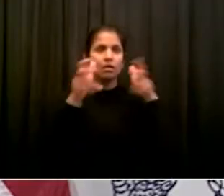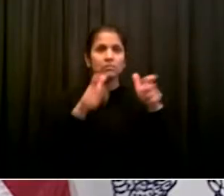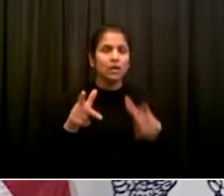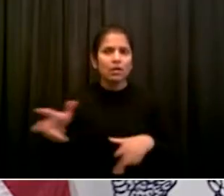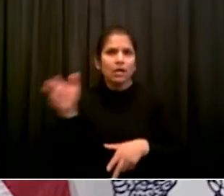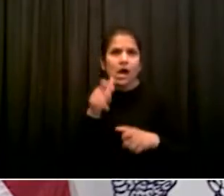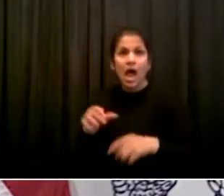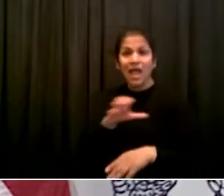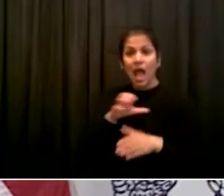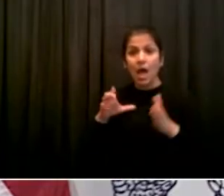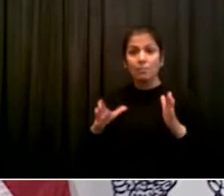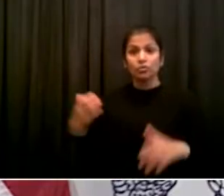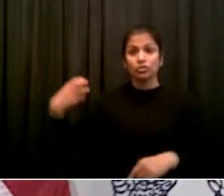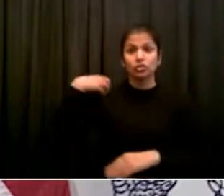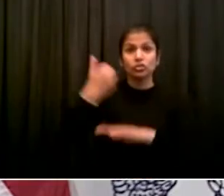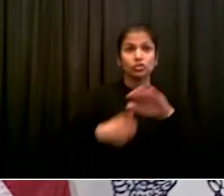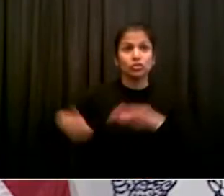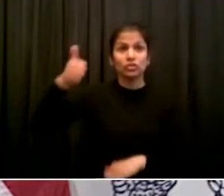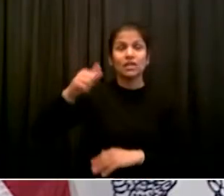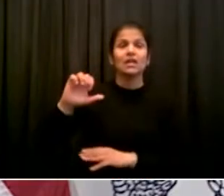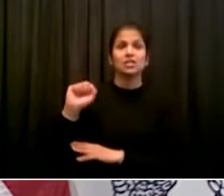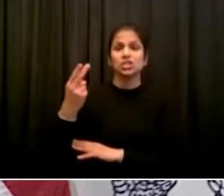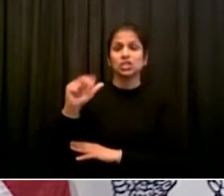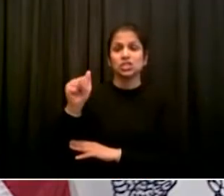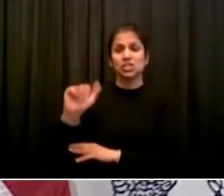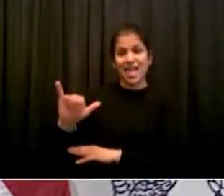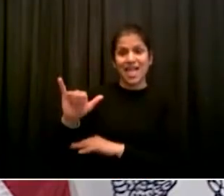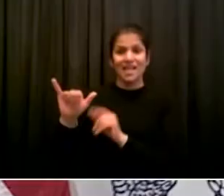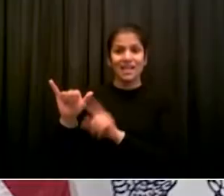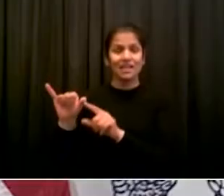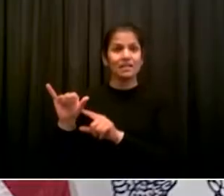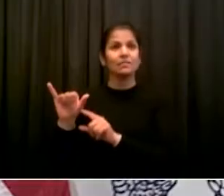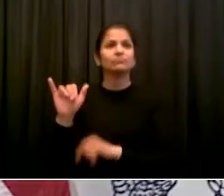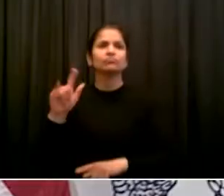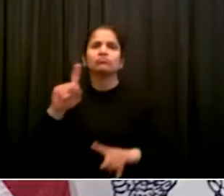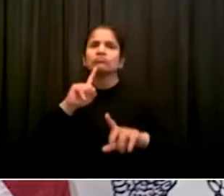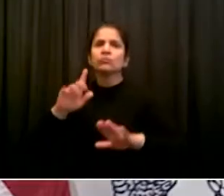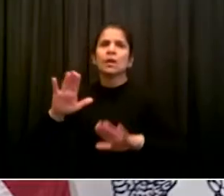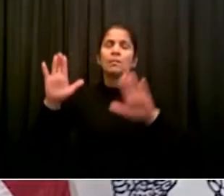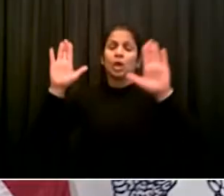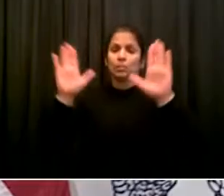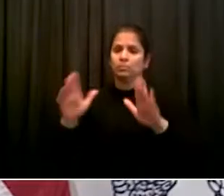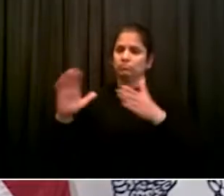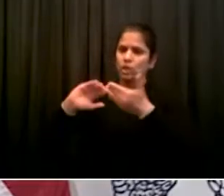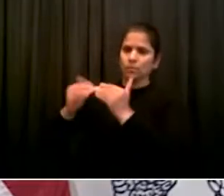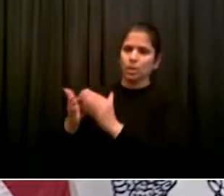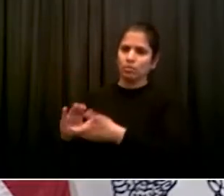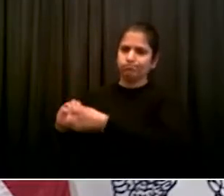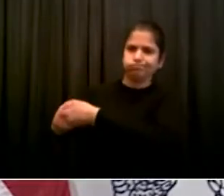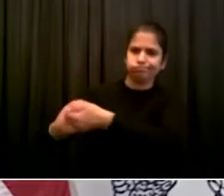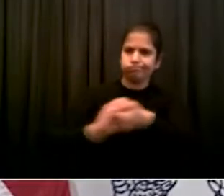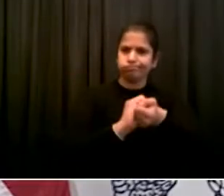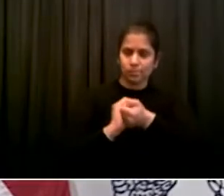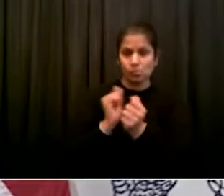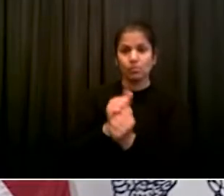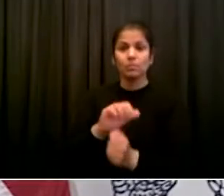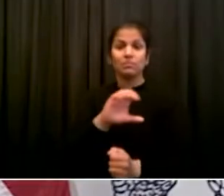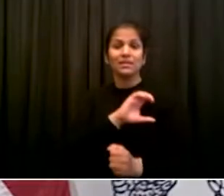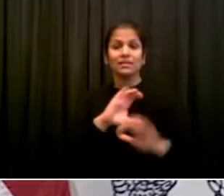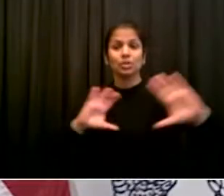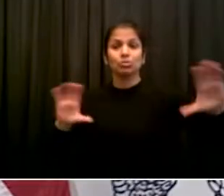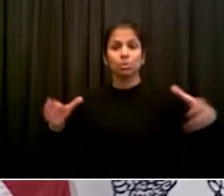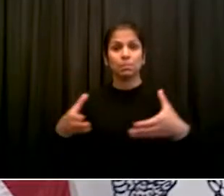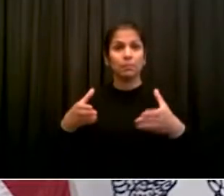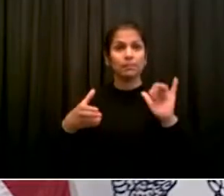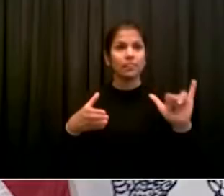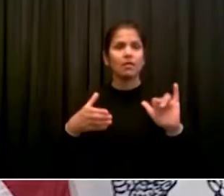great leaders, three great community leaders who, in their own rights, run very important organizations, but